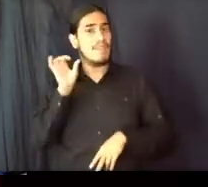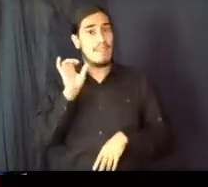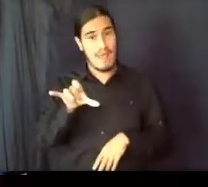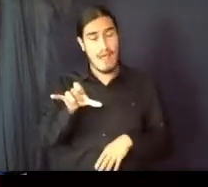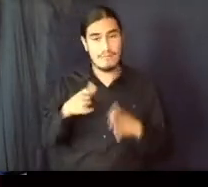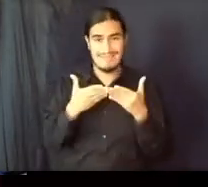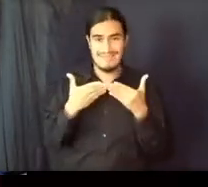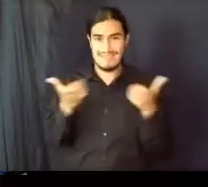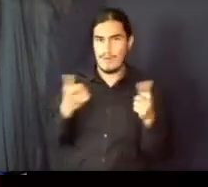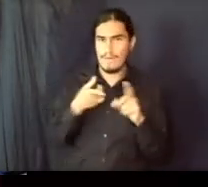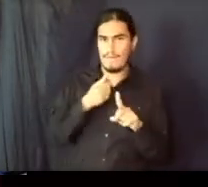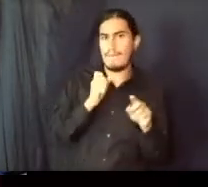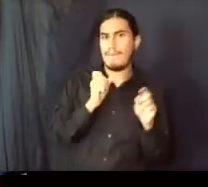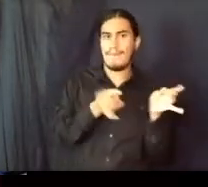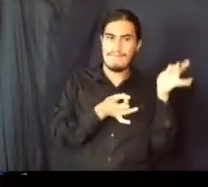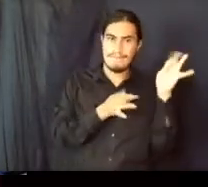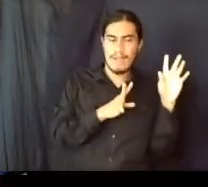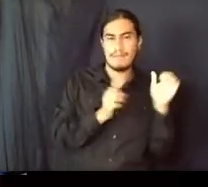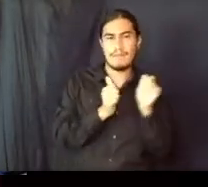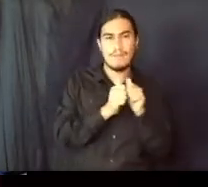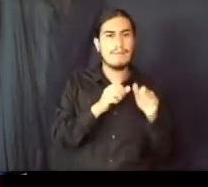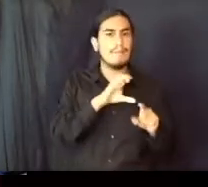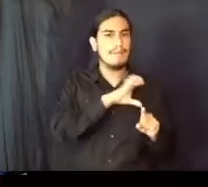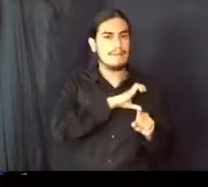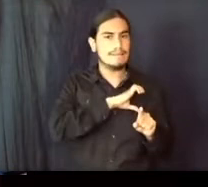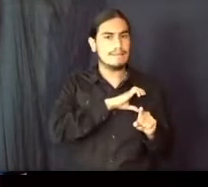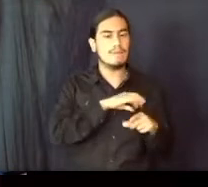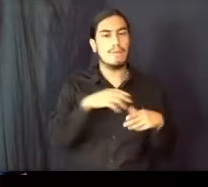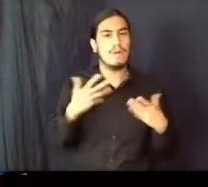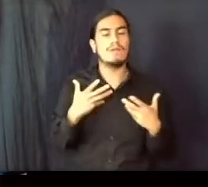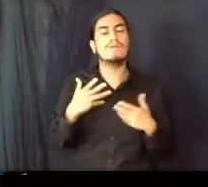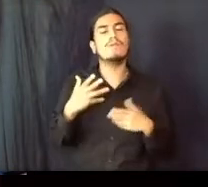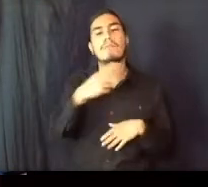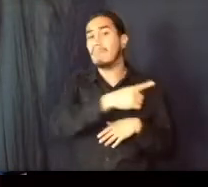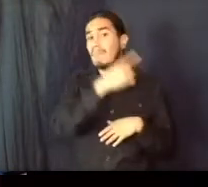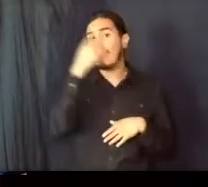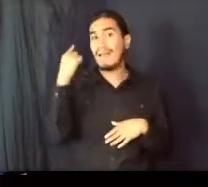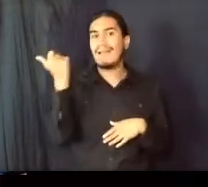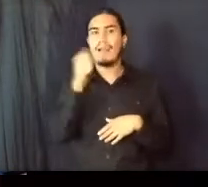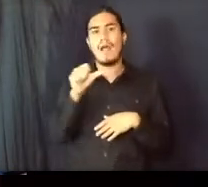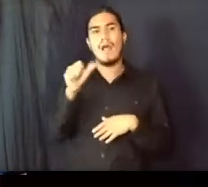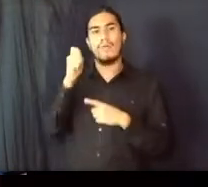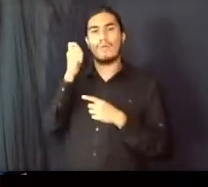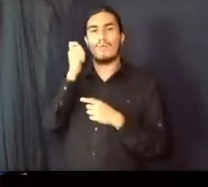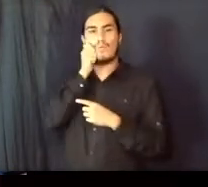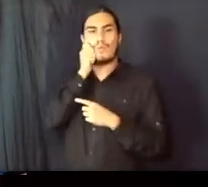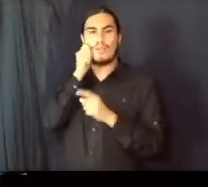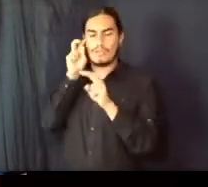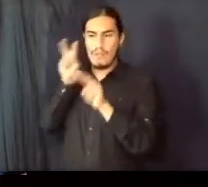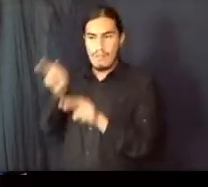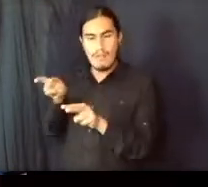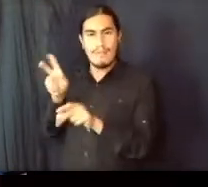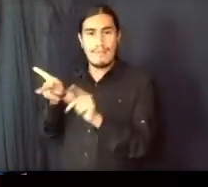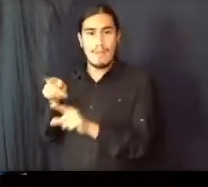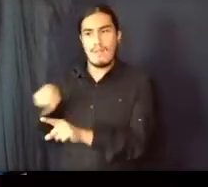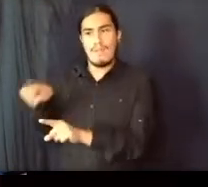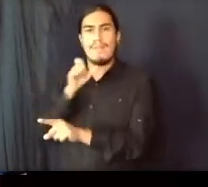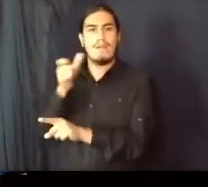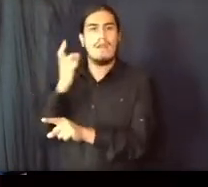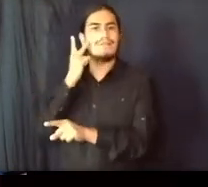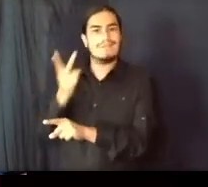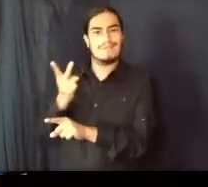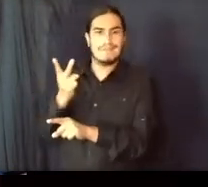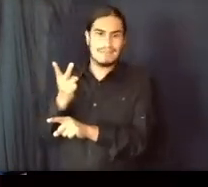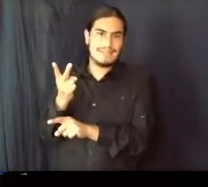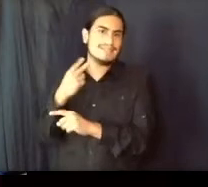violence of and through policing. Black and other racialized subjects are not perceived as victims in the hegemonic economies